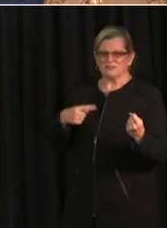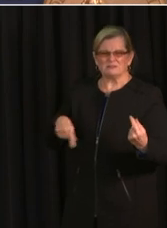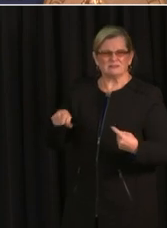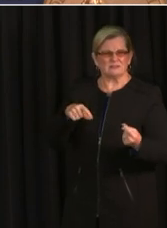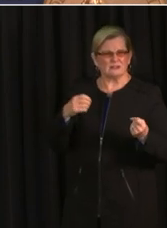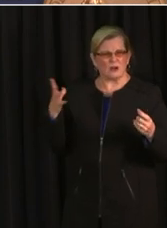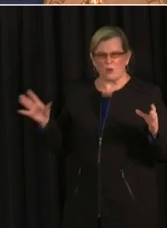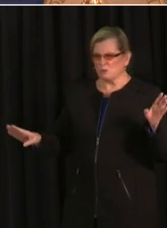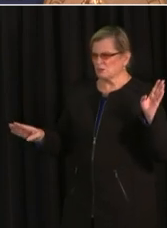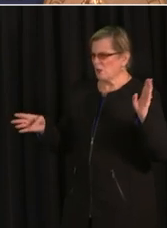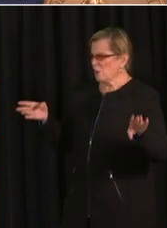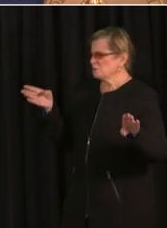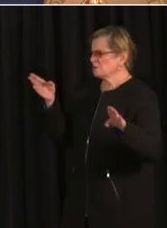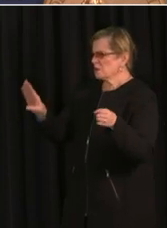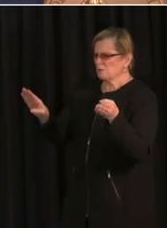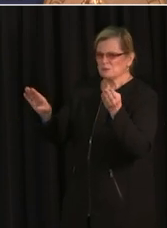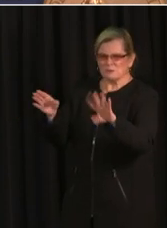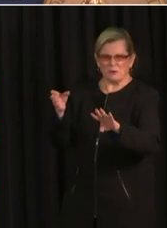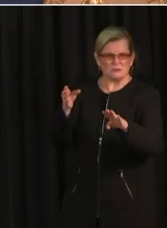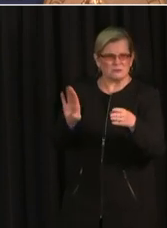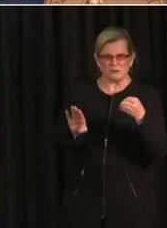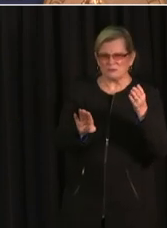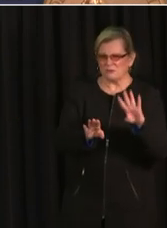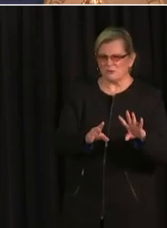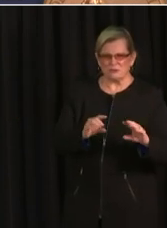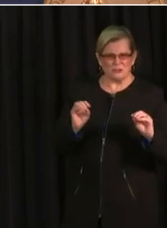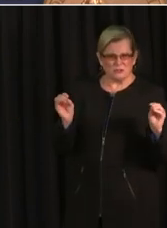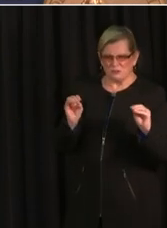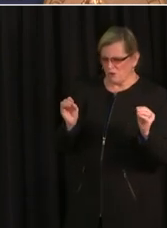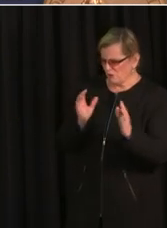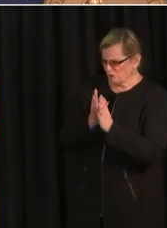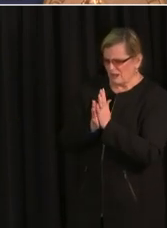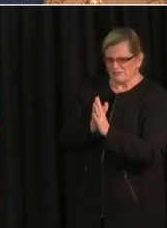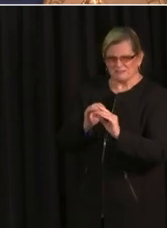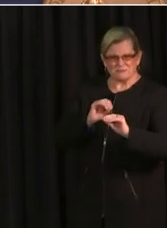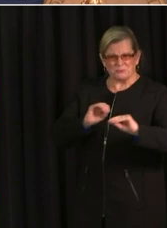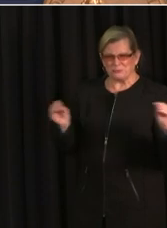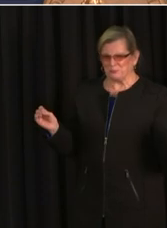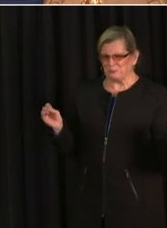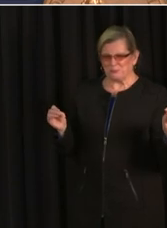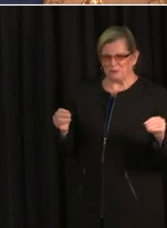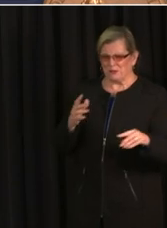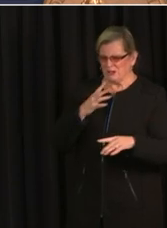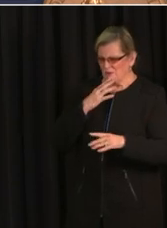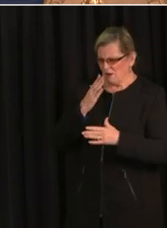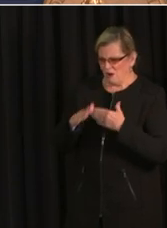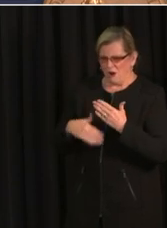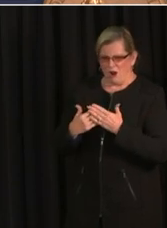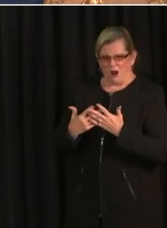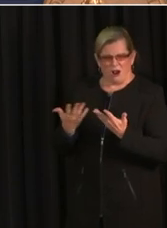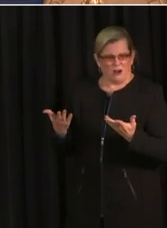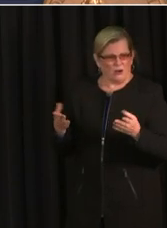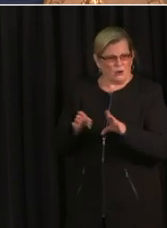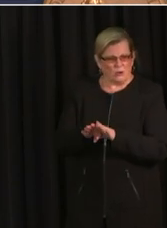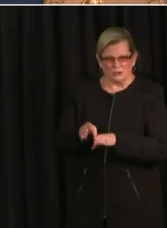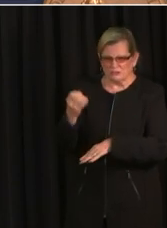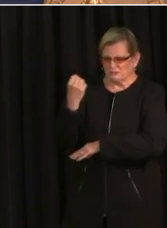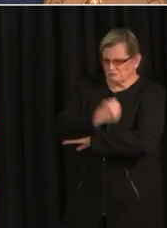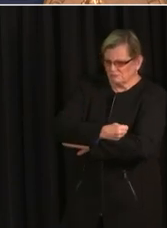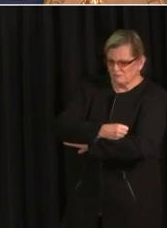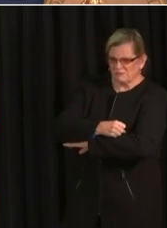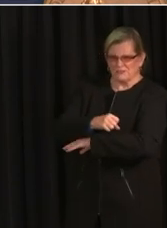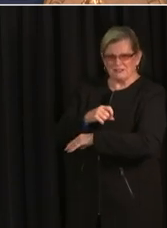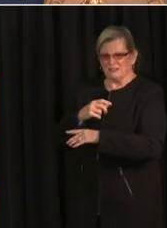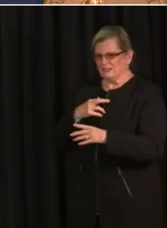once vibrant streets with no traffic, no people moving around, businesses, restaurants that